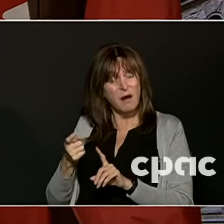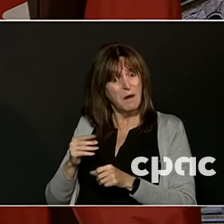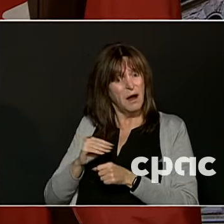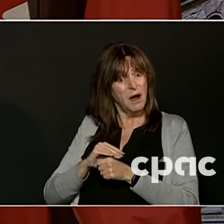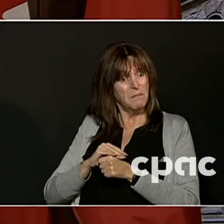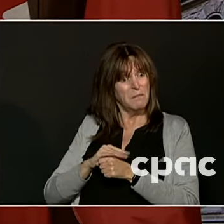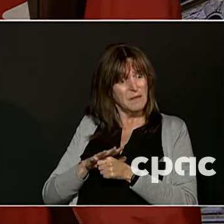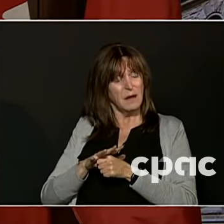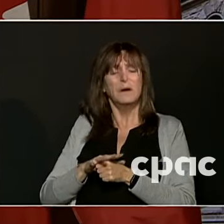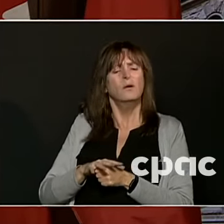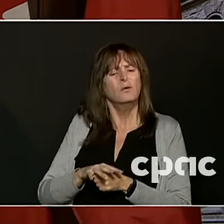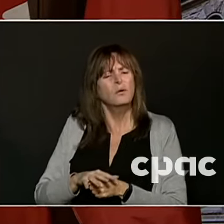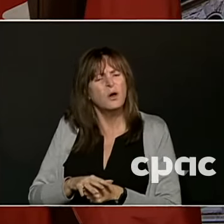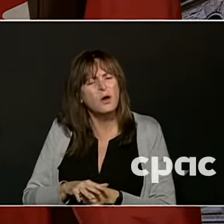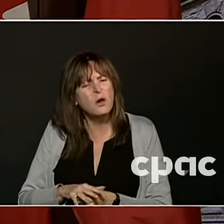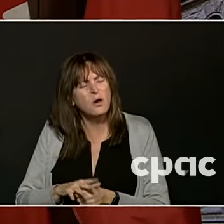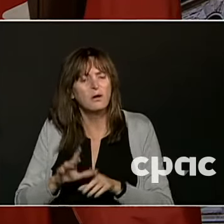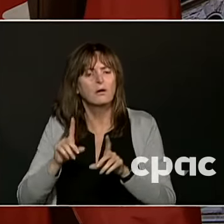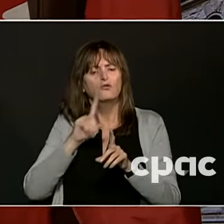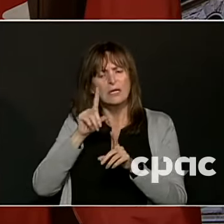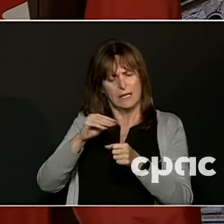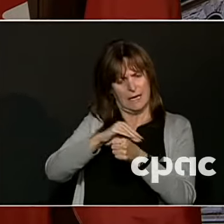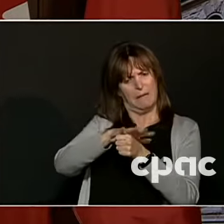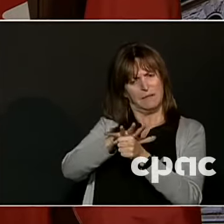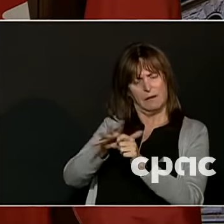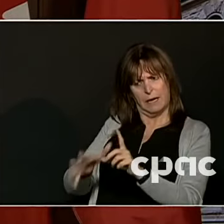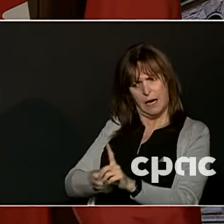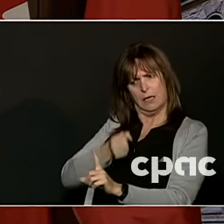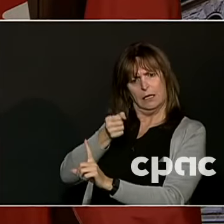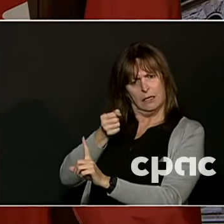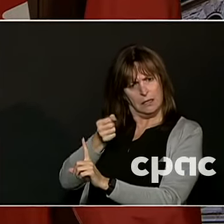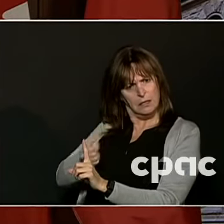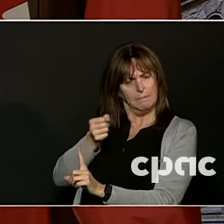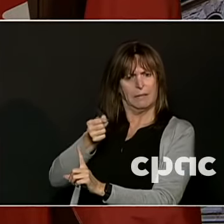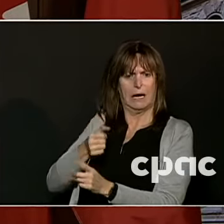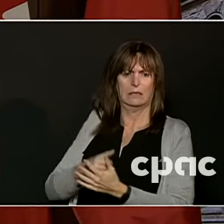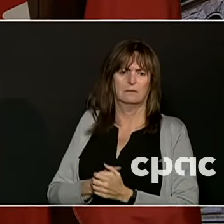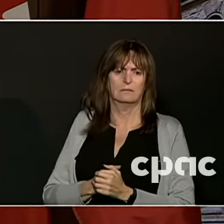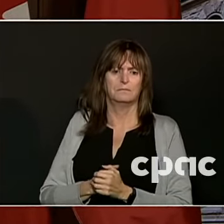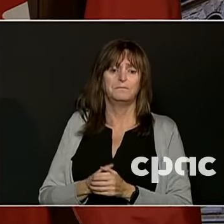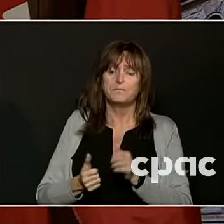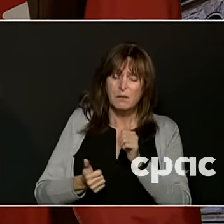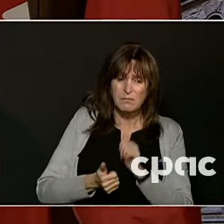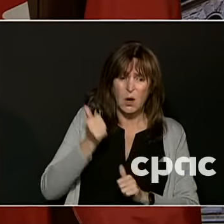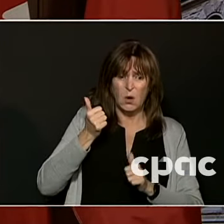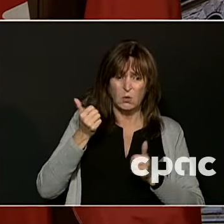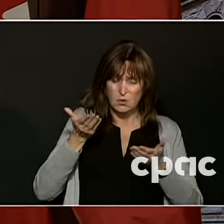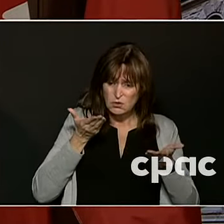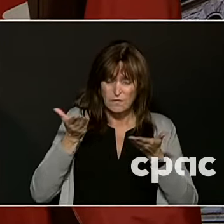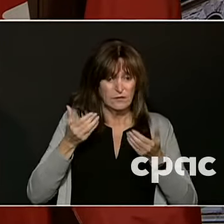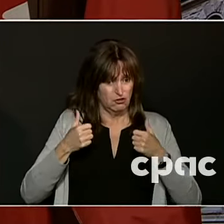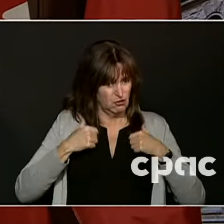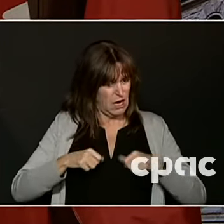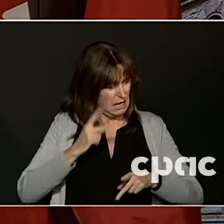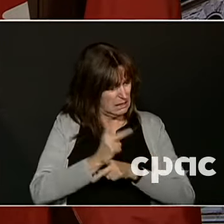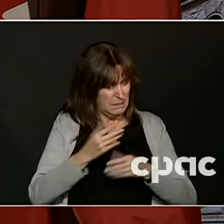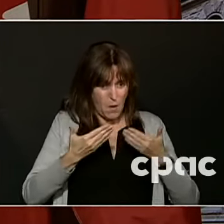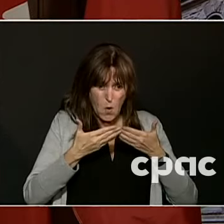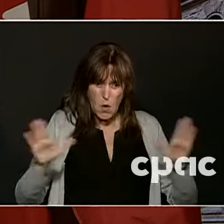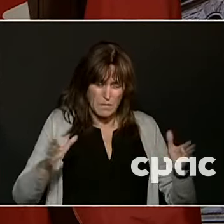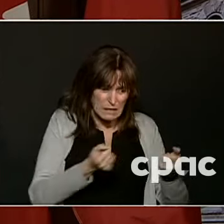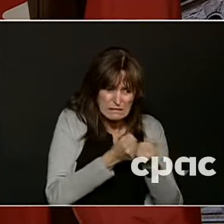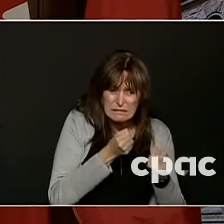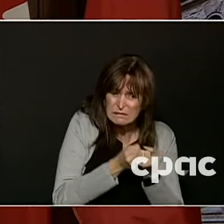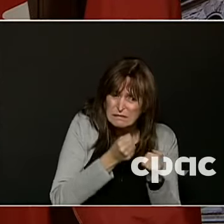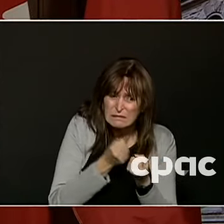mental health and addiction services have tried to remain open, often with changes or modifications, some access to services